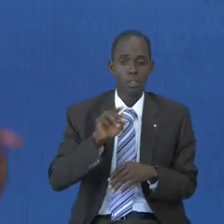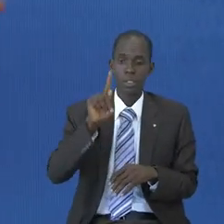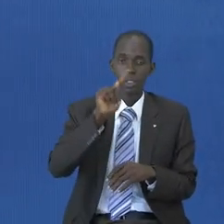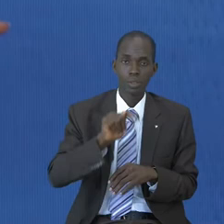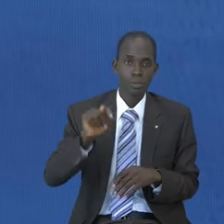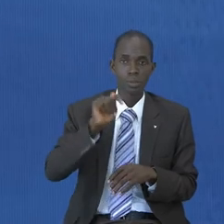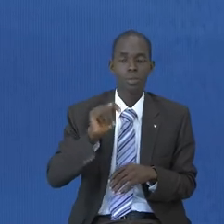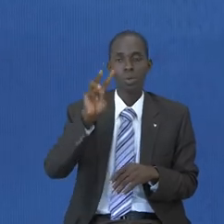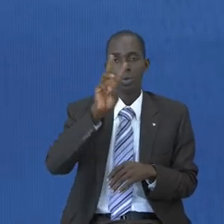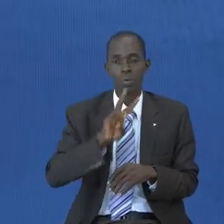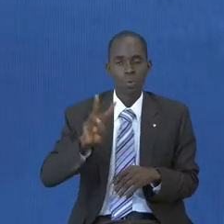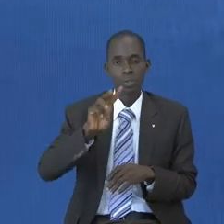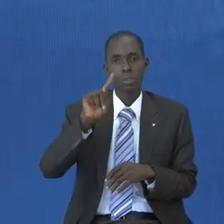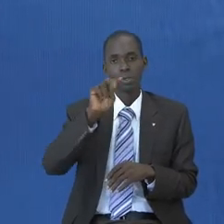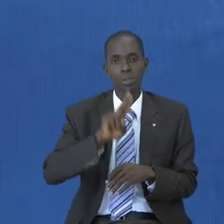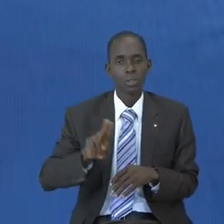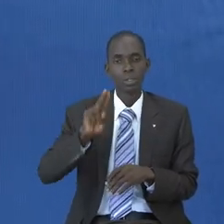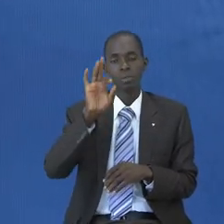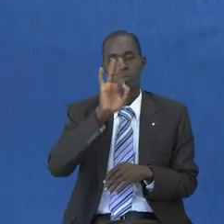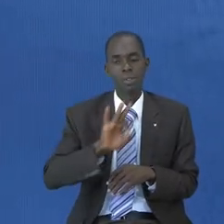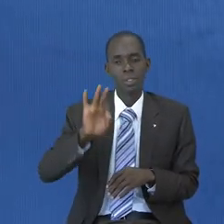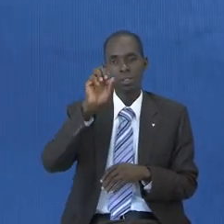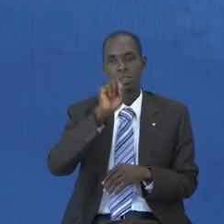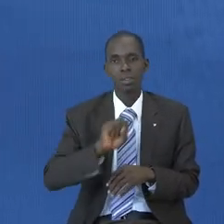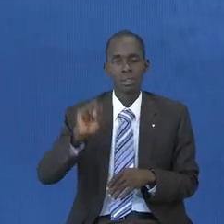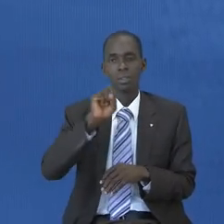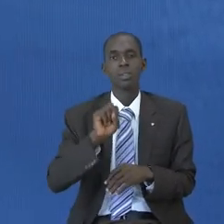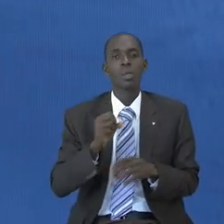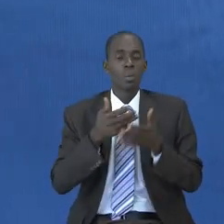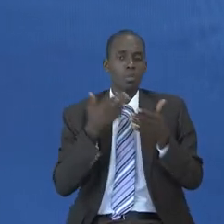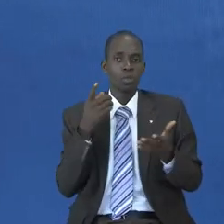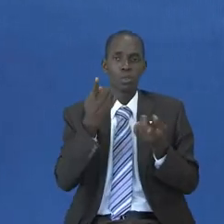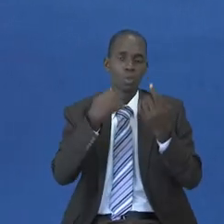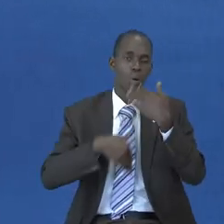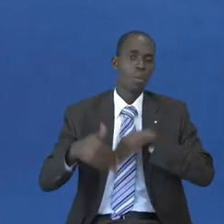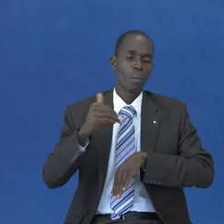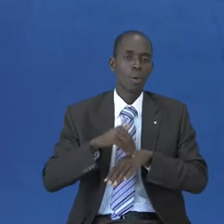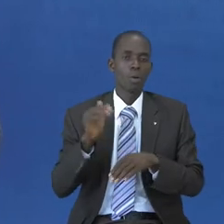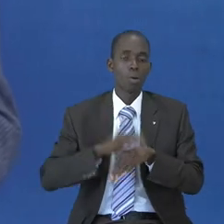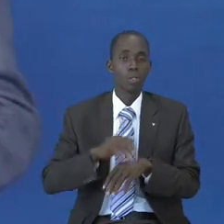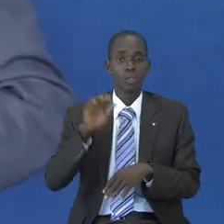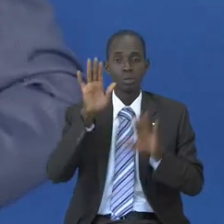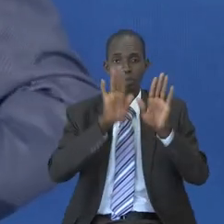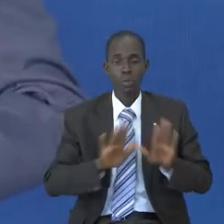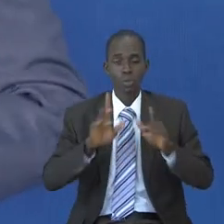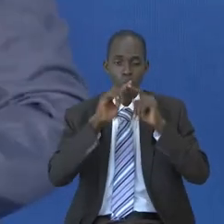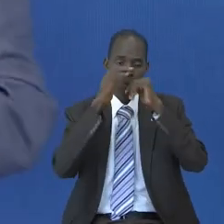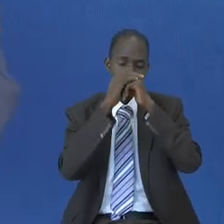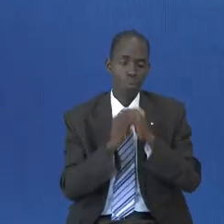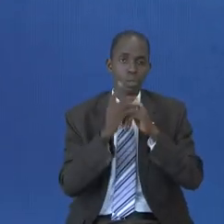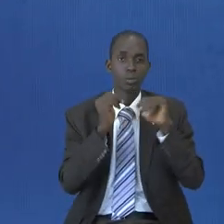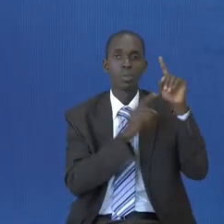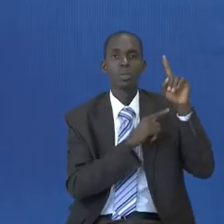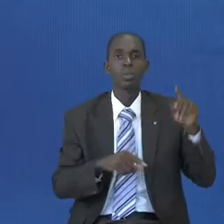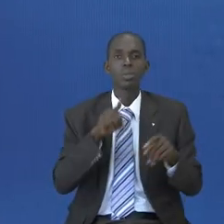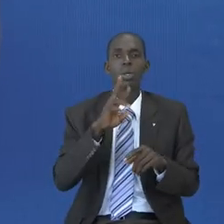Tuesday, Wednesday, Thursday, Friday, Saturday, before you come back on Sunday to worship the Lord, you're